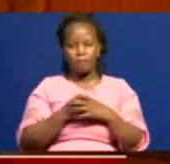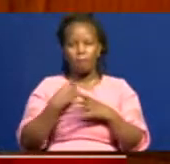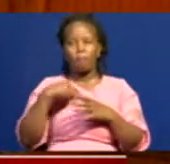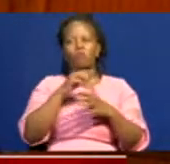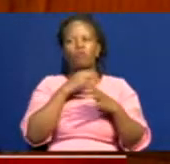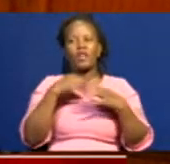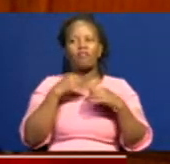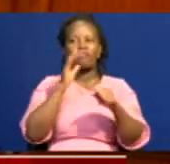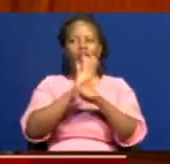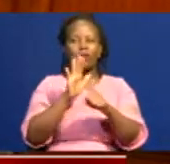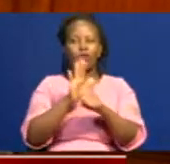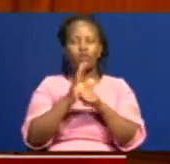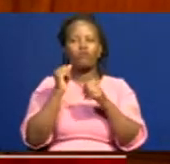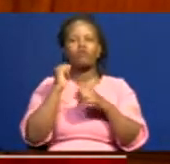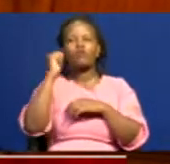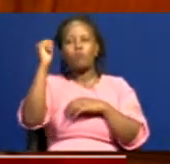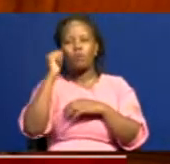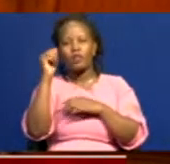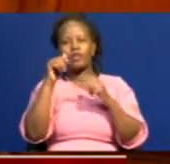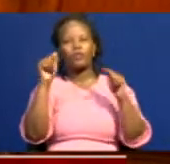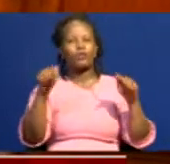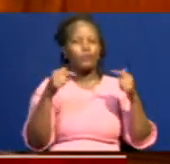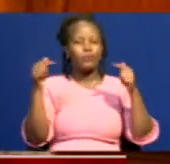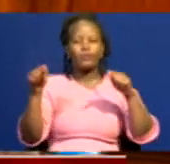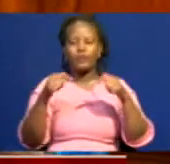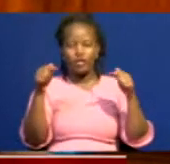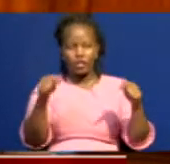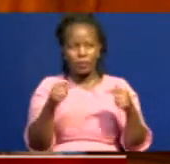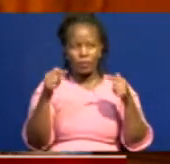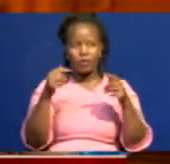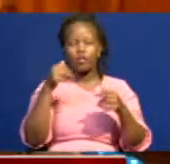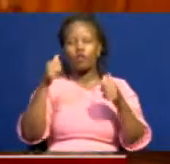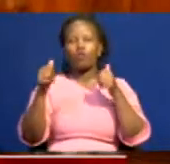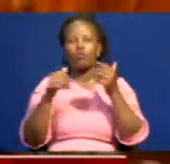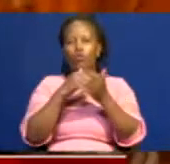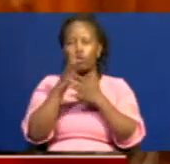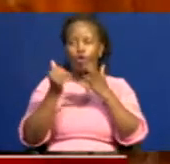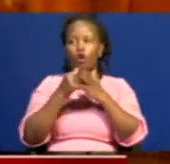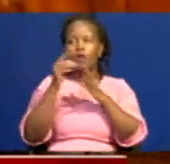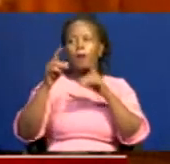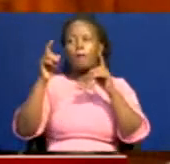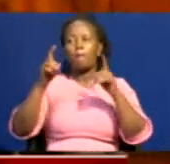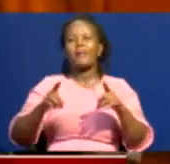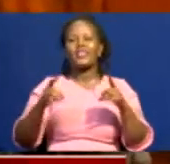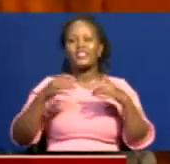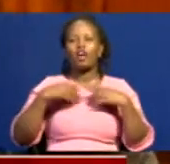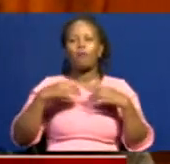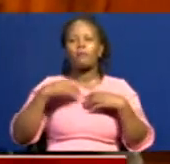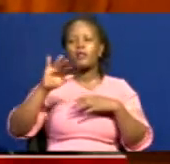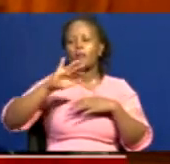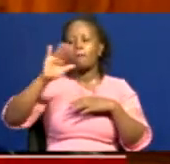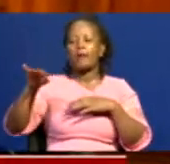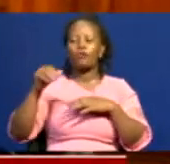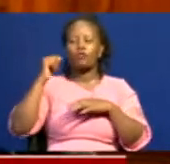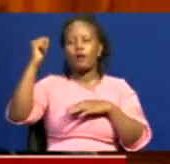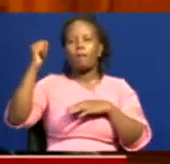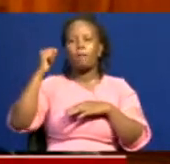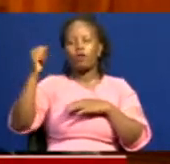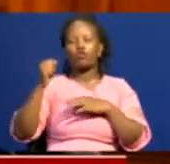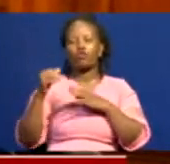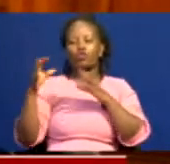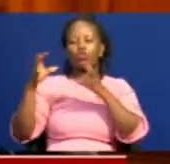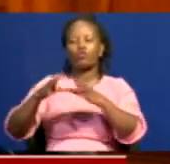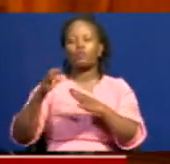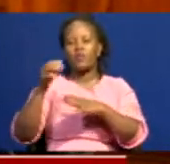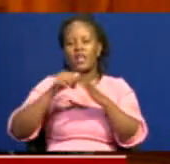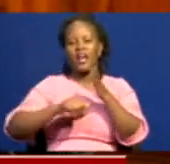disputes that would have otherwise required that they be referred to the political tribunal under sections